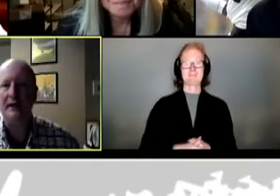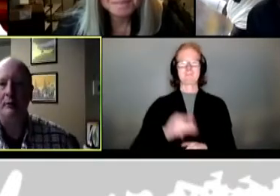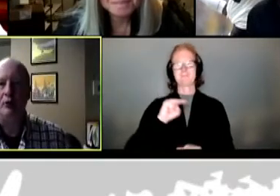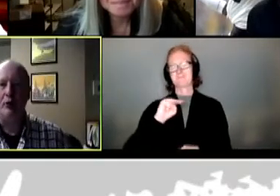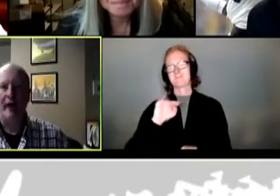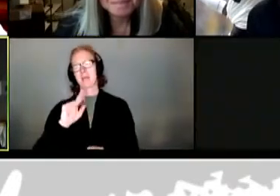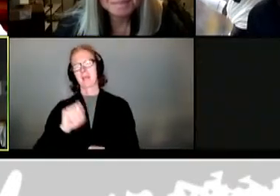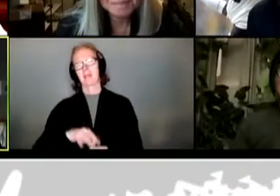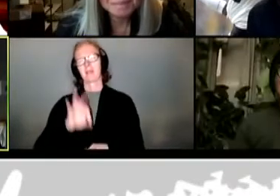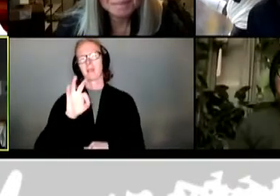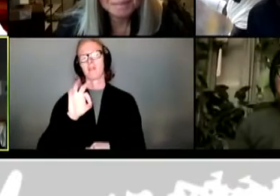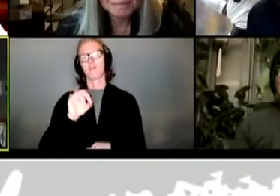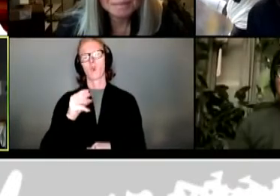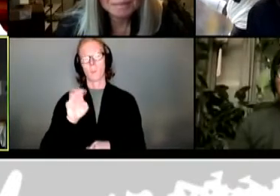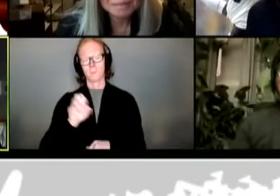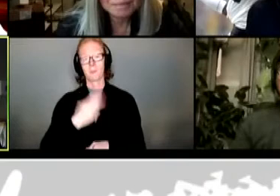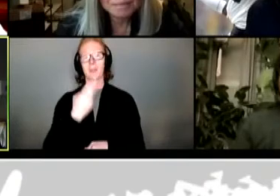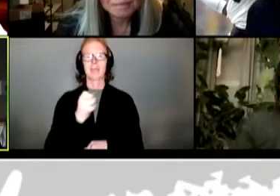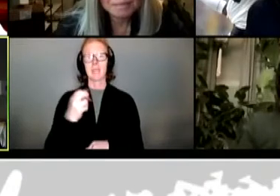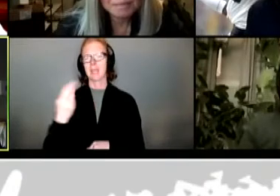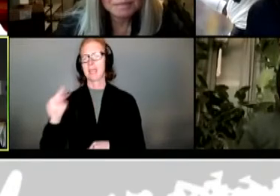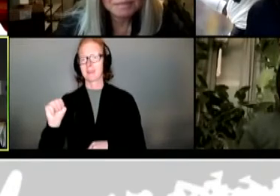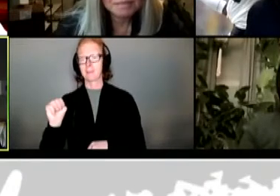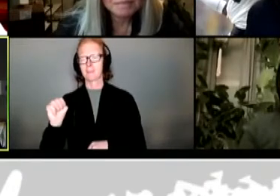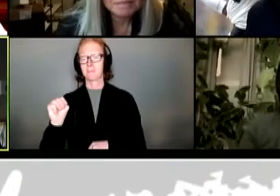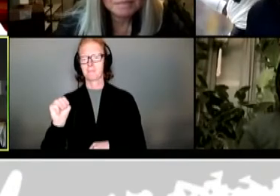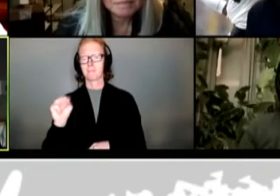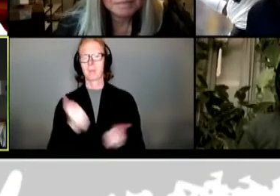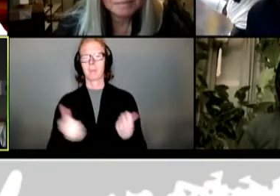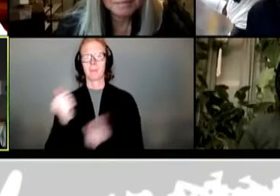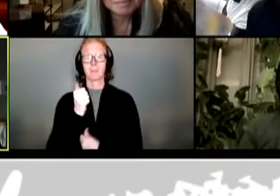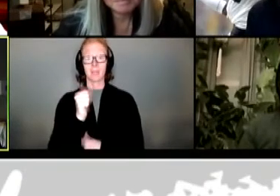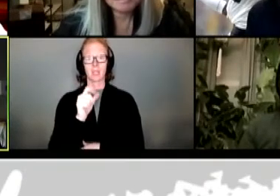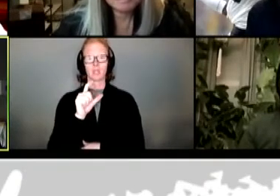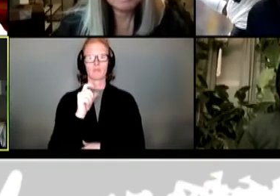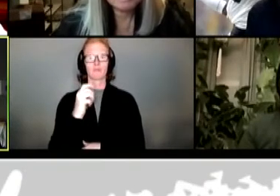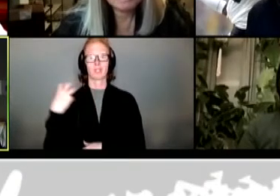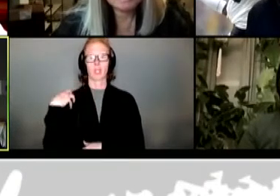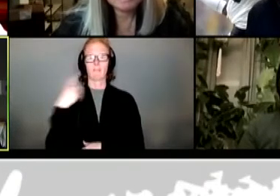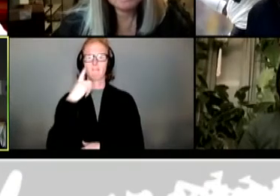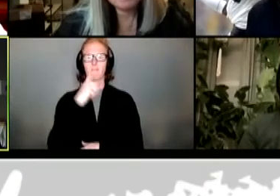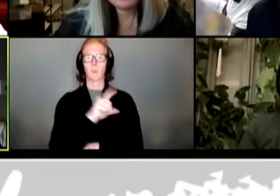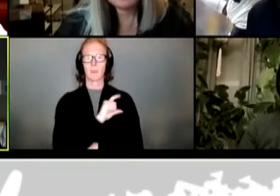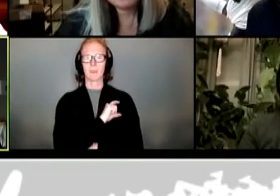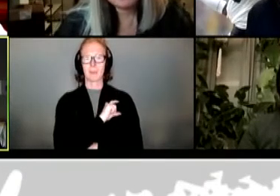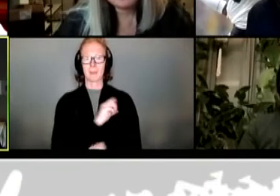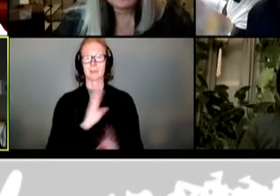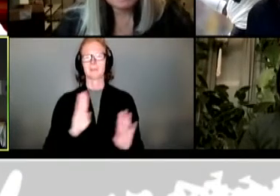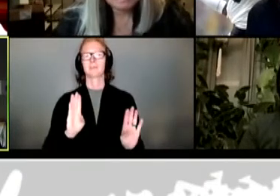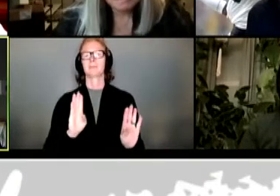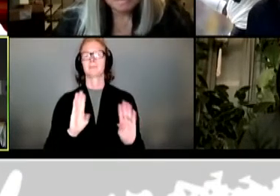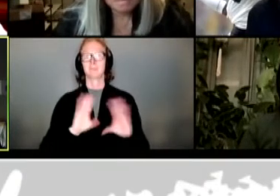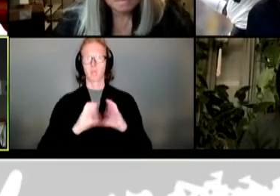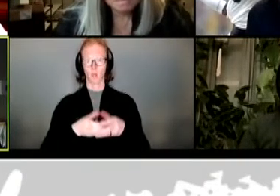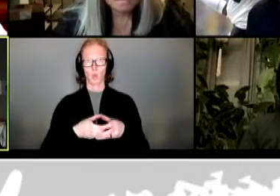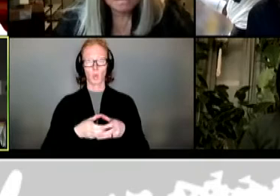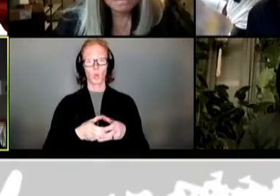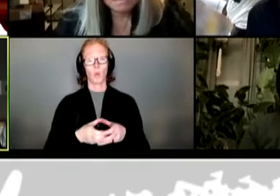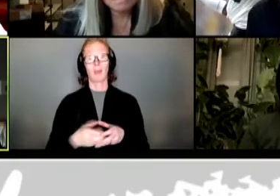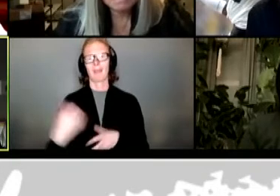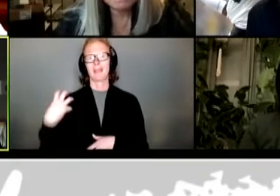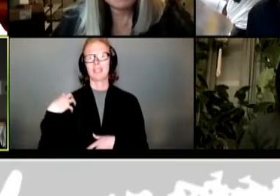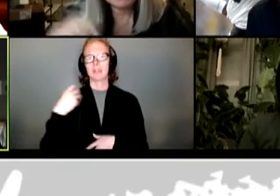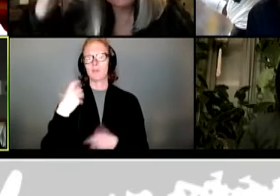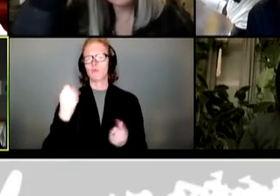he, him pronouns. I'm the deputy chief for the Portland Police Bureau. Thank you for having me here. Chief Lavelle was going to try to be here, but he's caught a